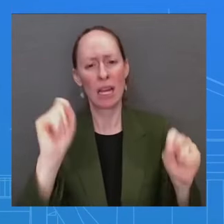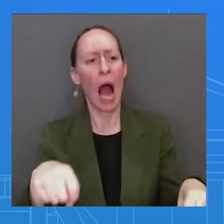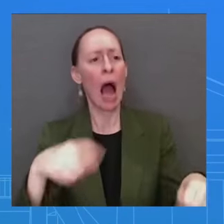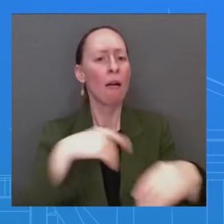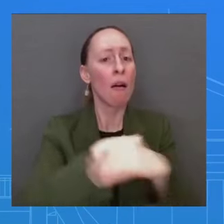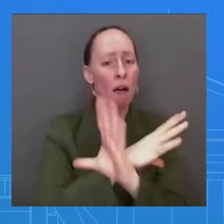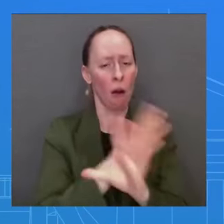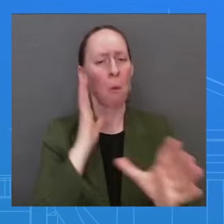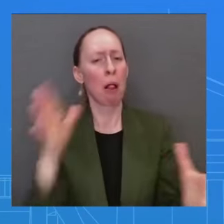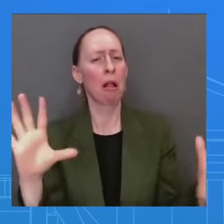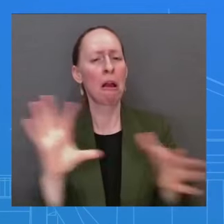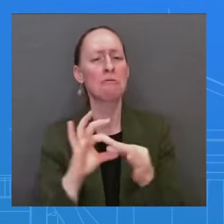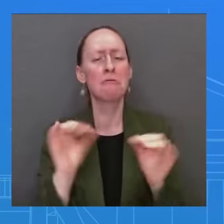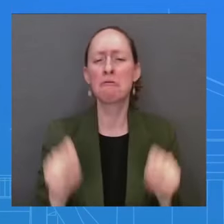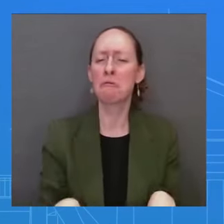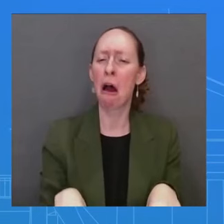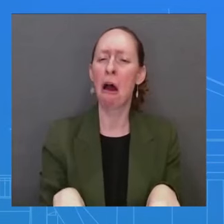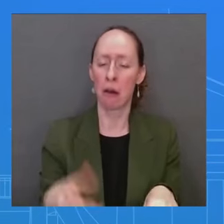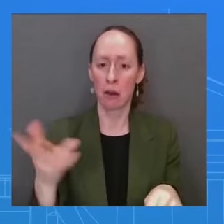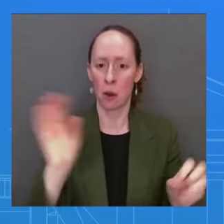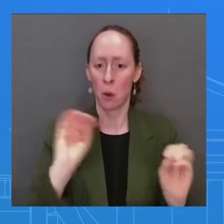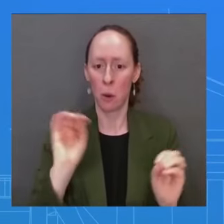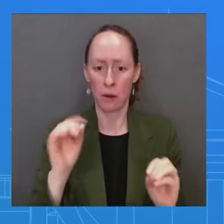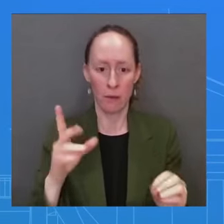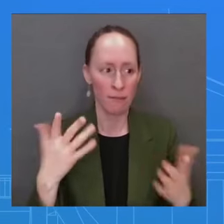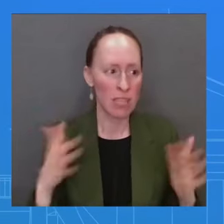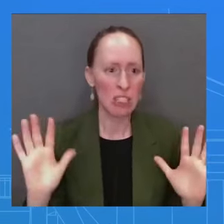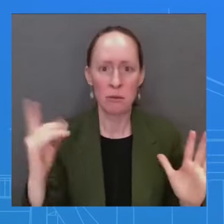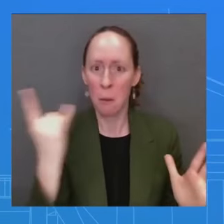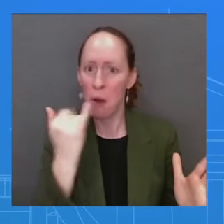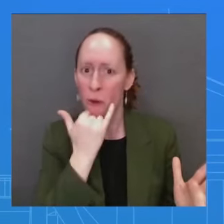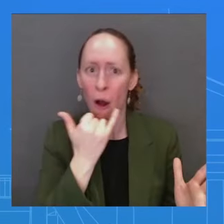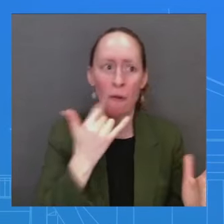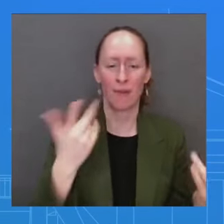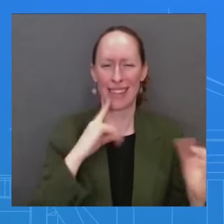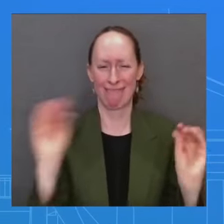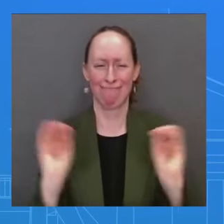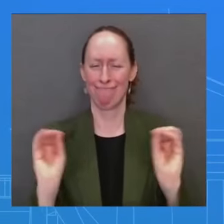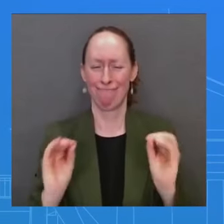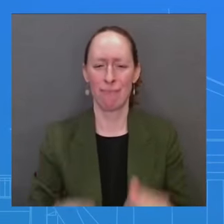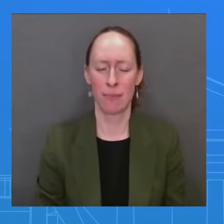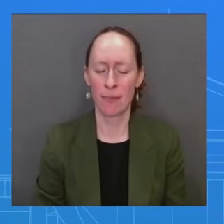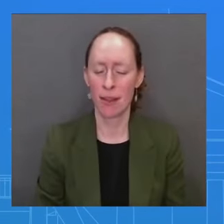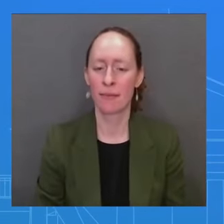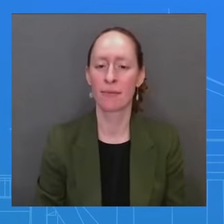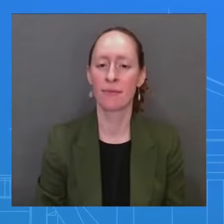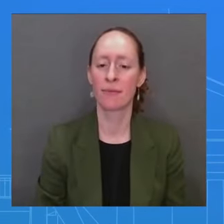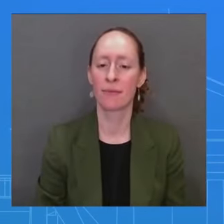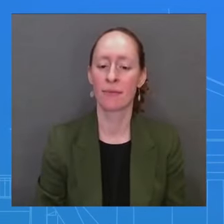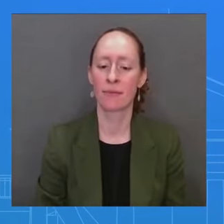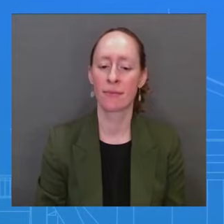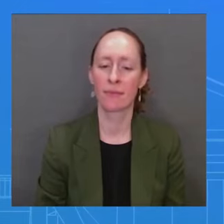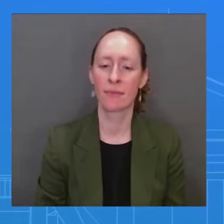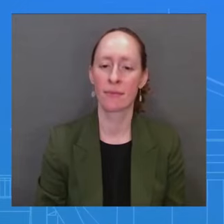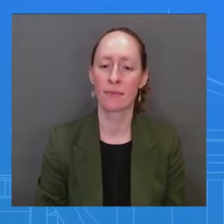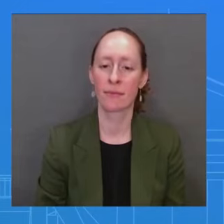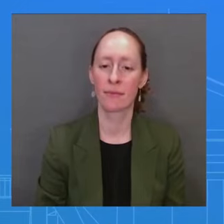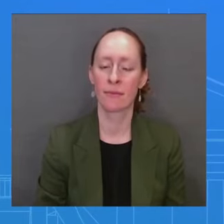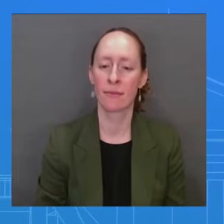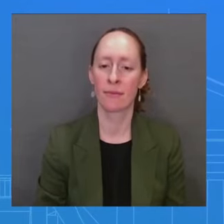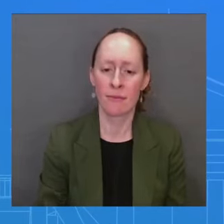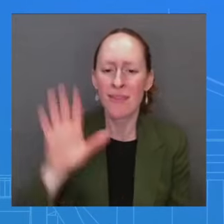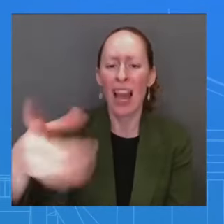no doubt in my mind they're going to talk again. Given the attacks have increased in the Red Sea, have the steps that have been taken so